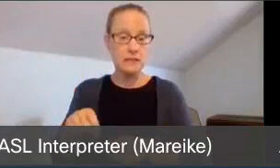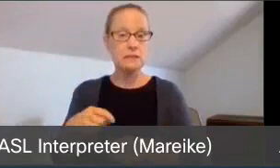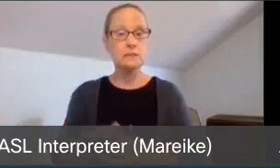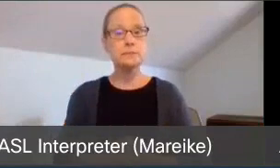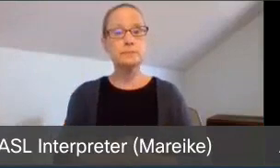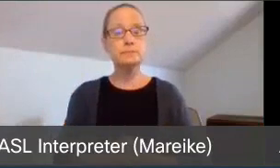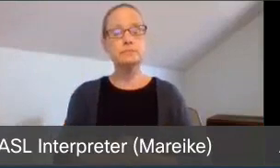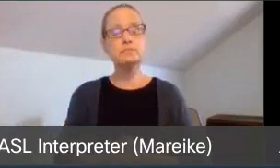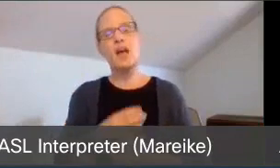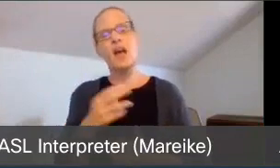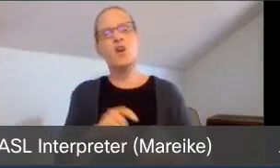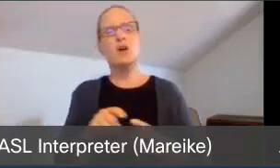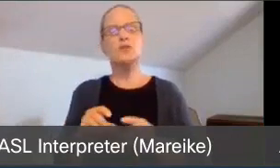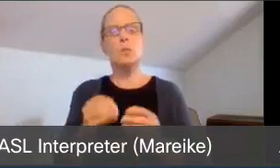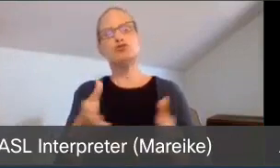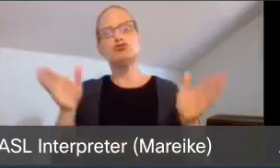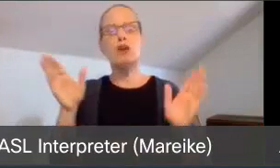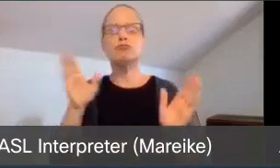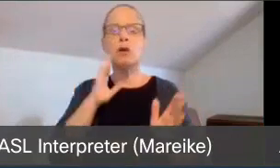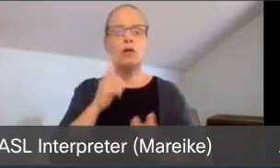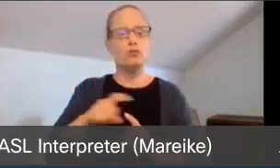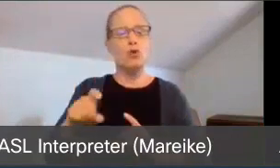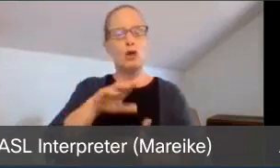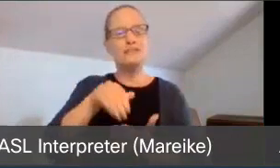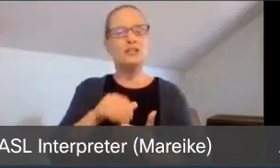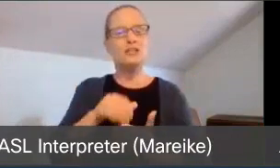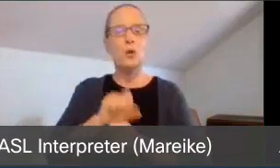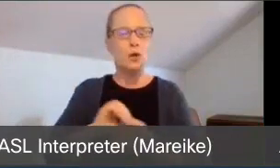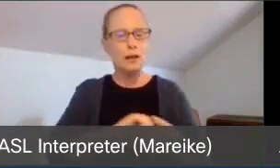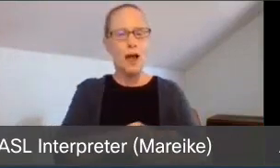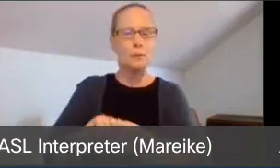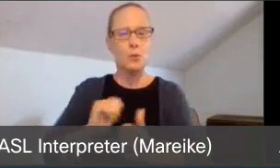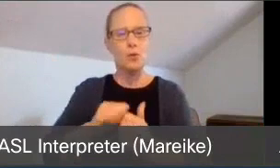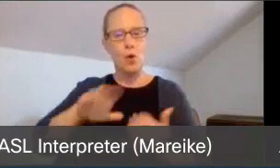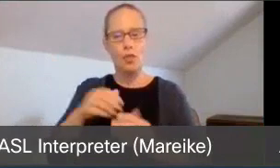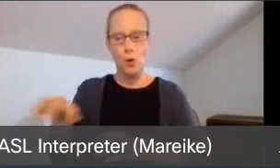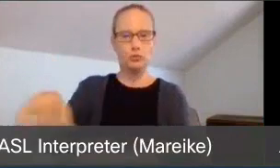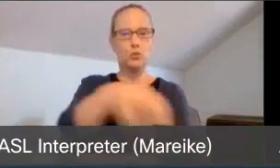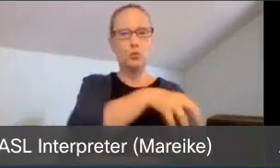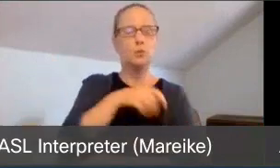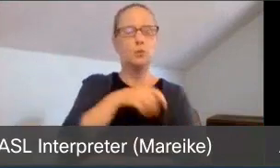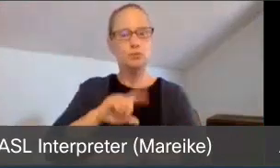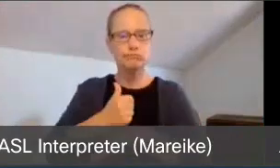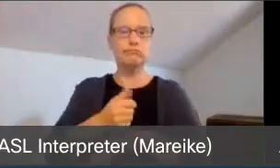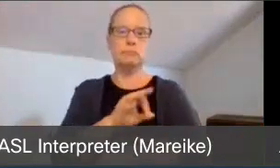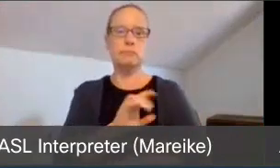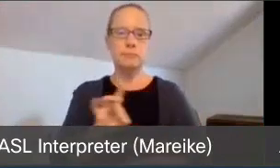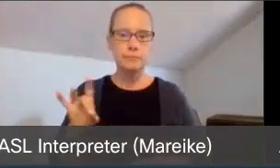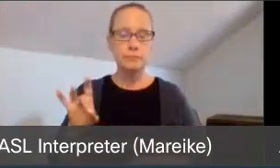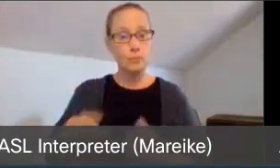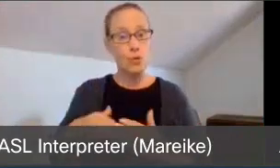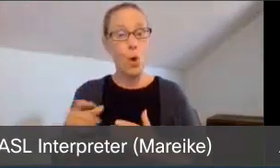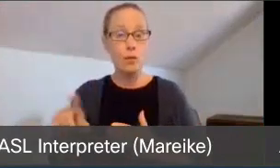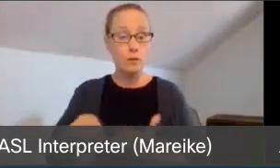call centers that work collaboratively with all those groups to roll out the 988. And all of those 4 centers are